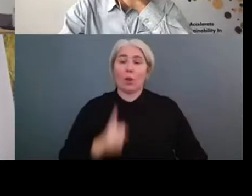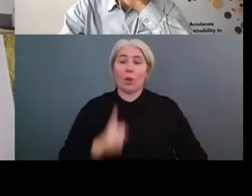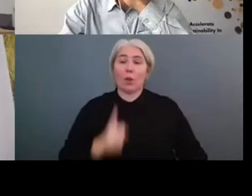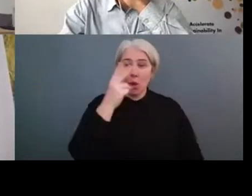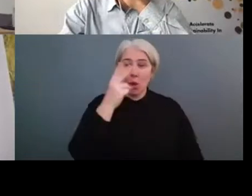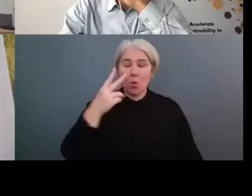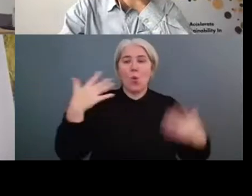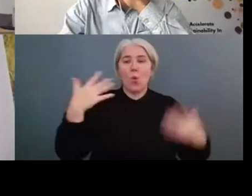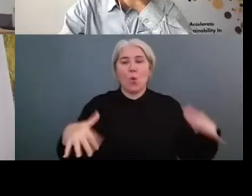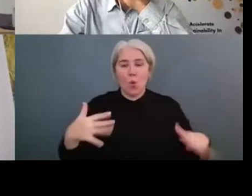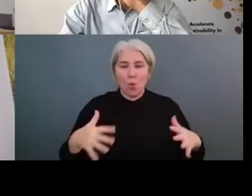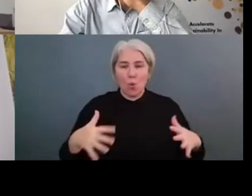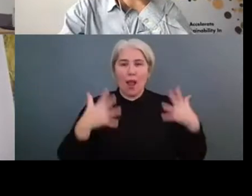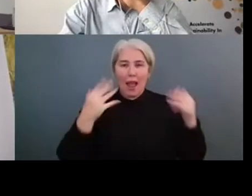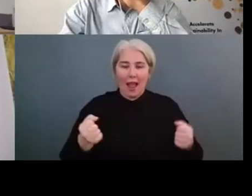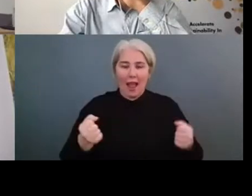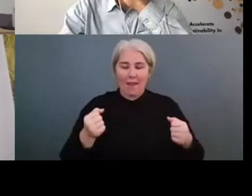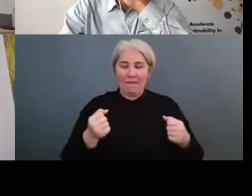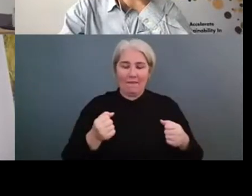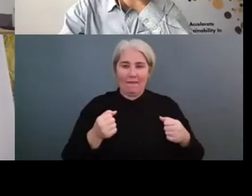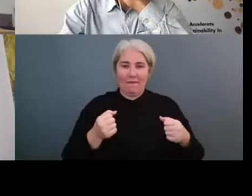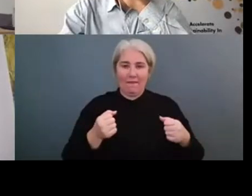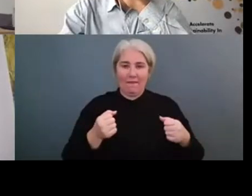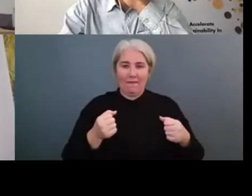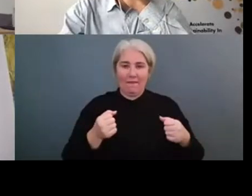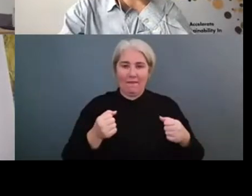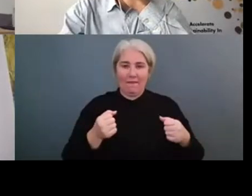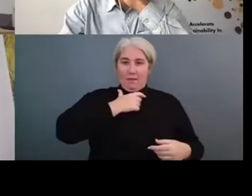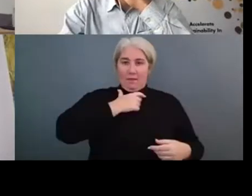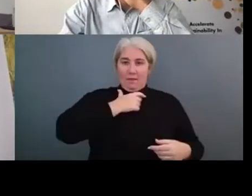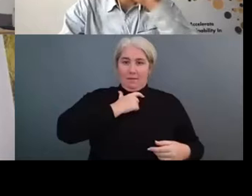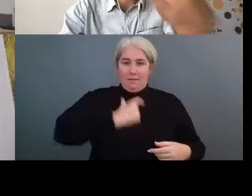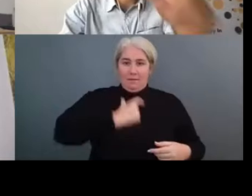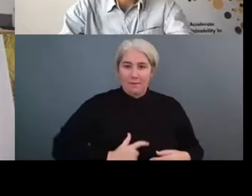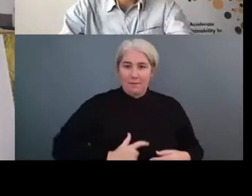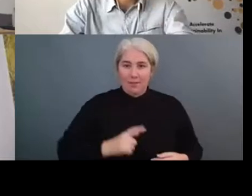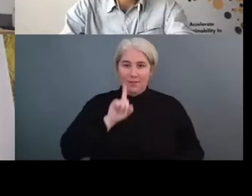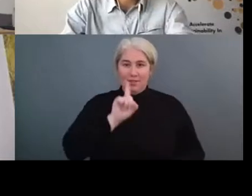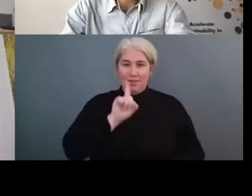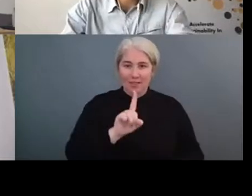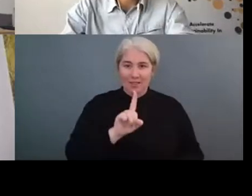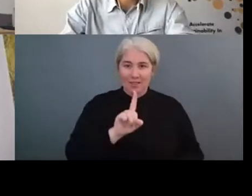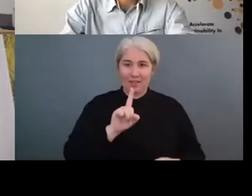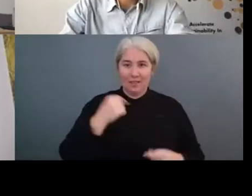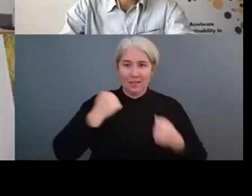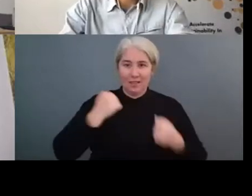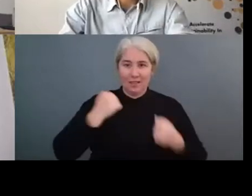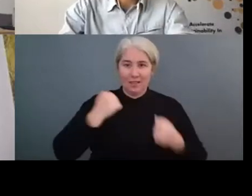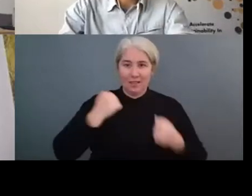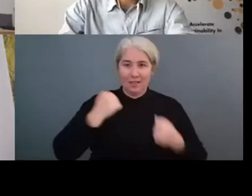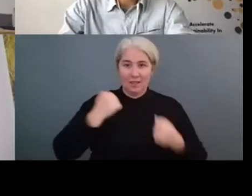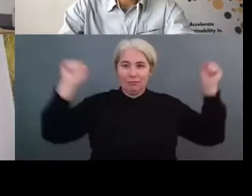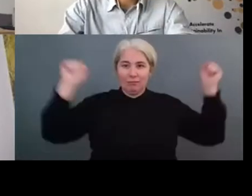organization scale. At the individual scale, we just launched a tool which is called the Climate Coach.